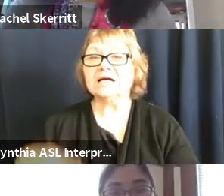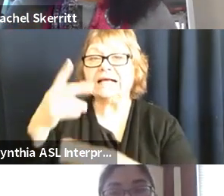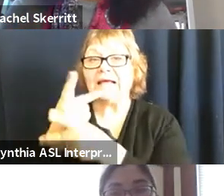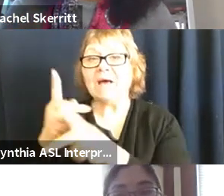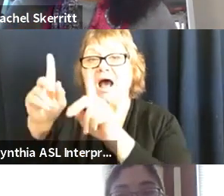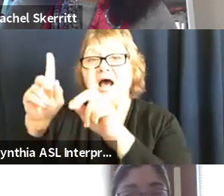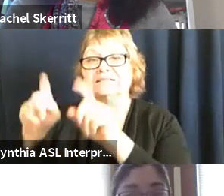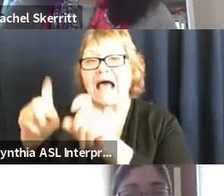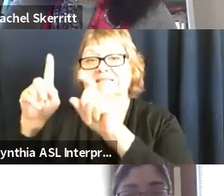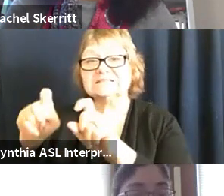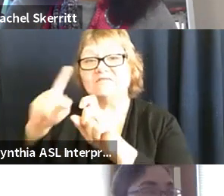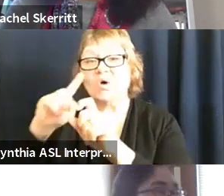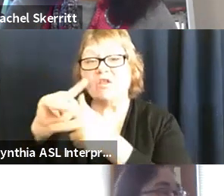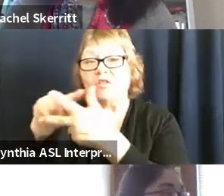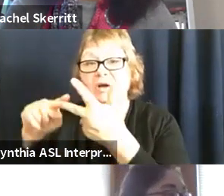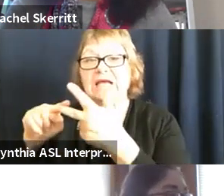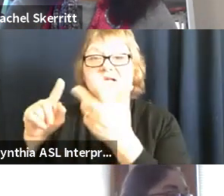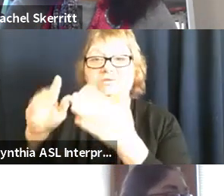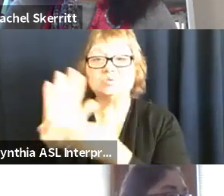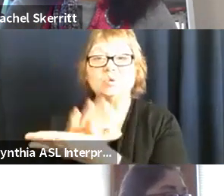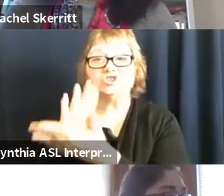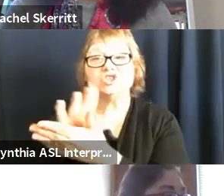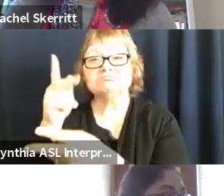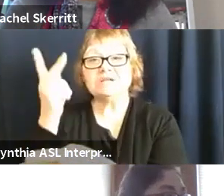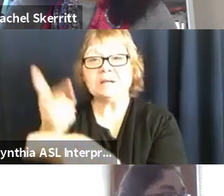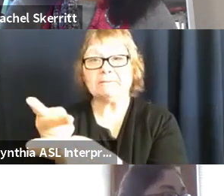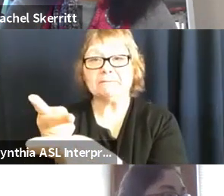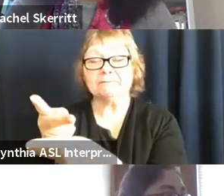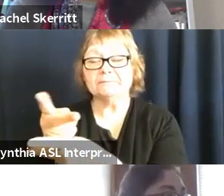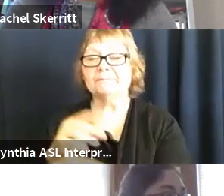for these three exam schools.